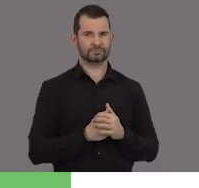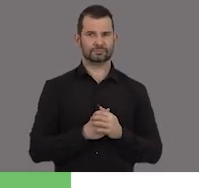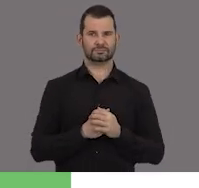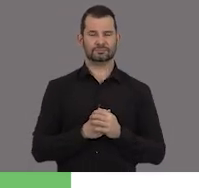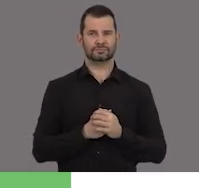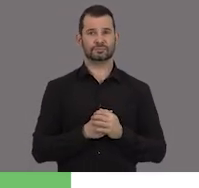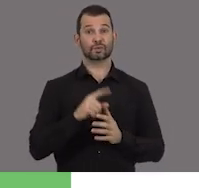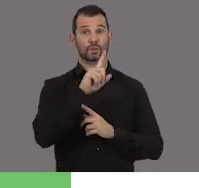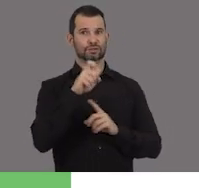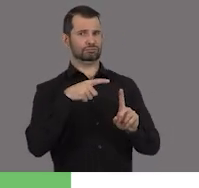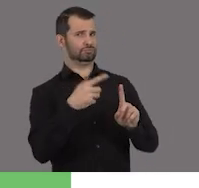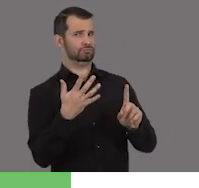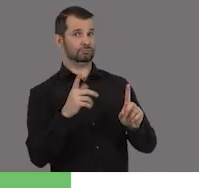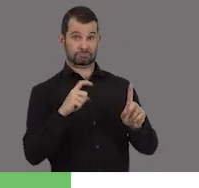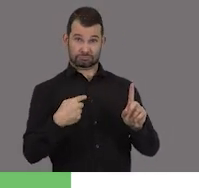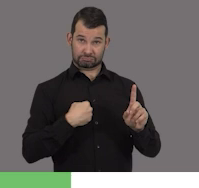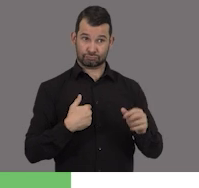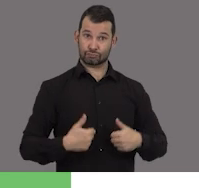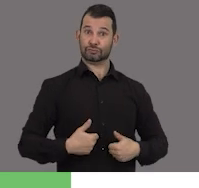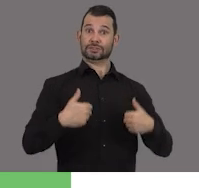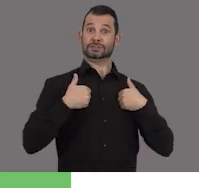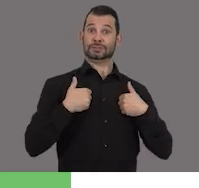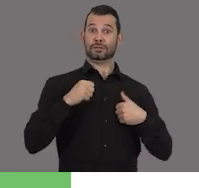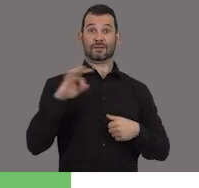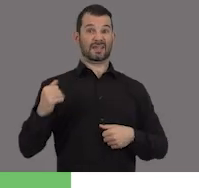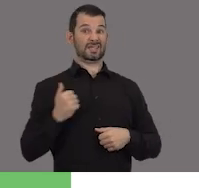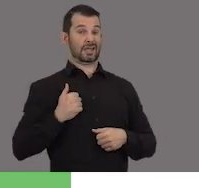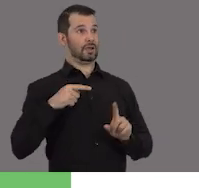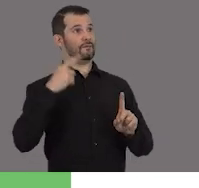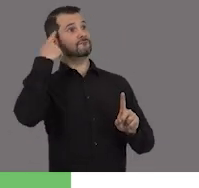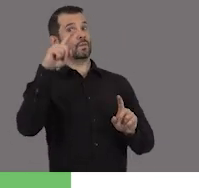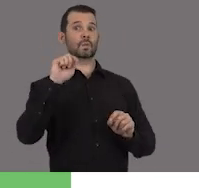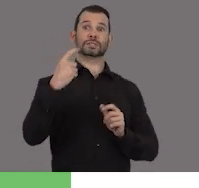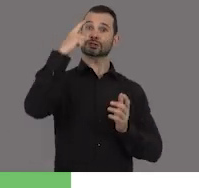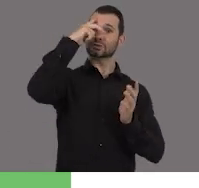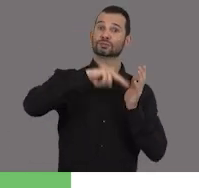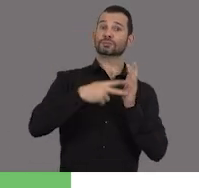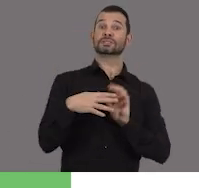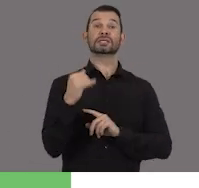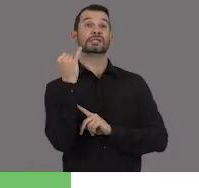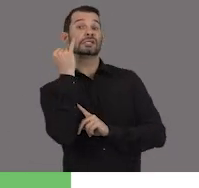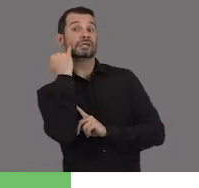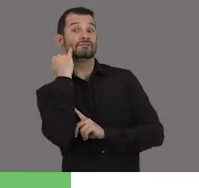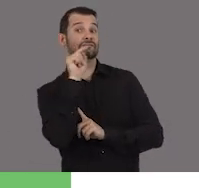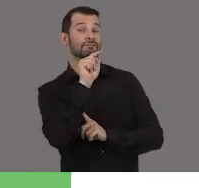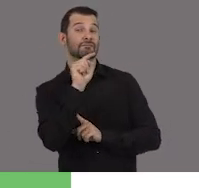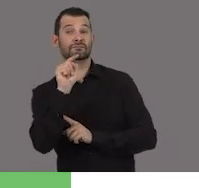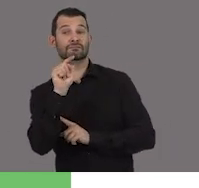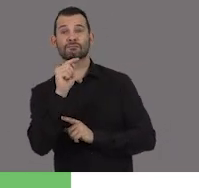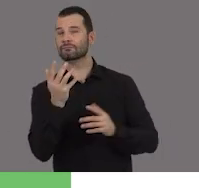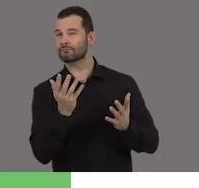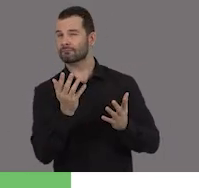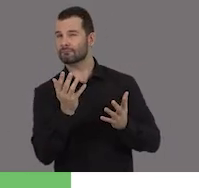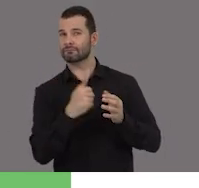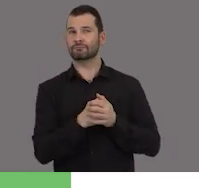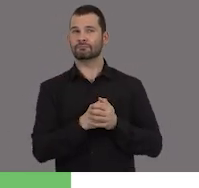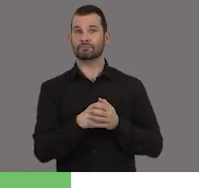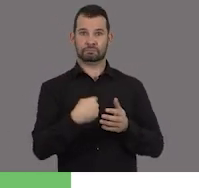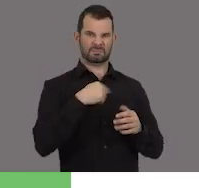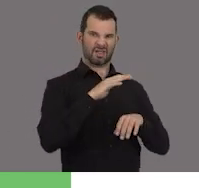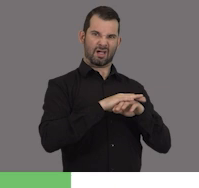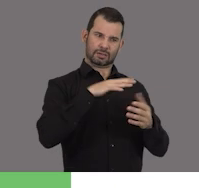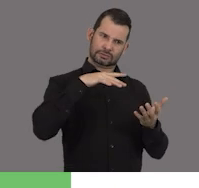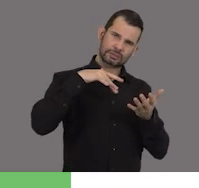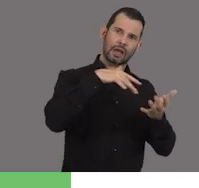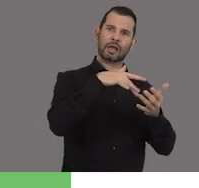this situation. The question is, am I a resident of Canada for tax purposes if I am